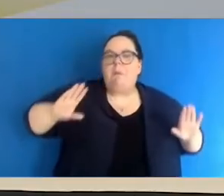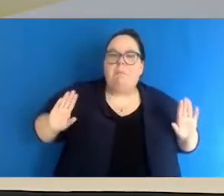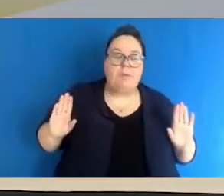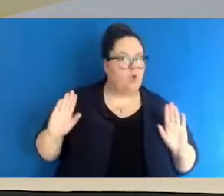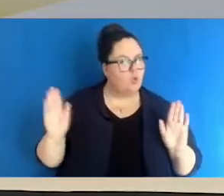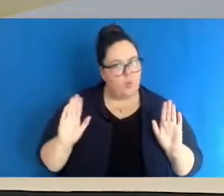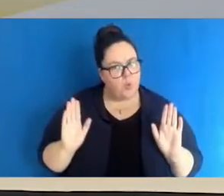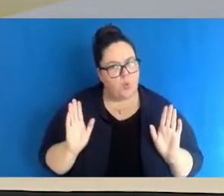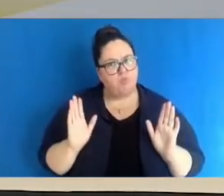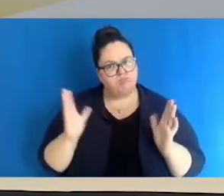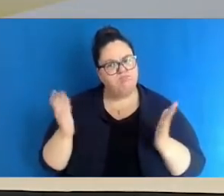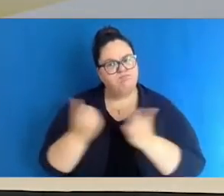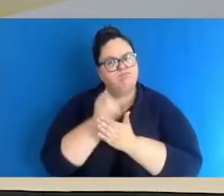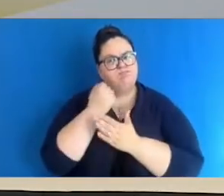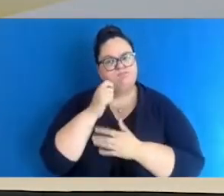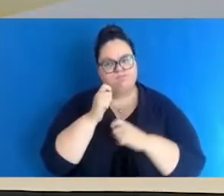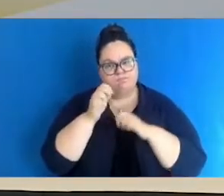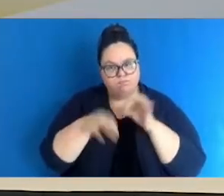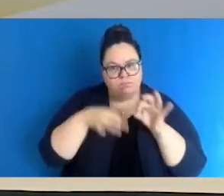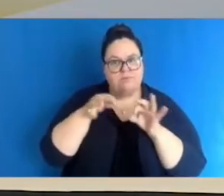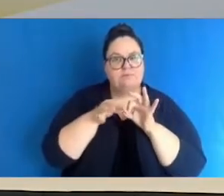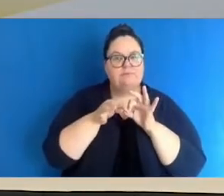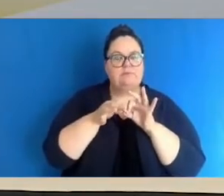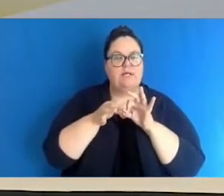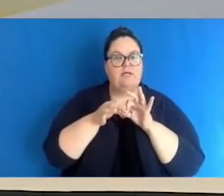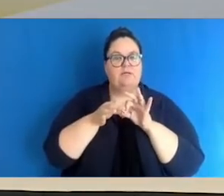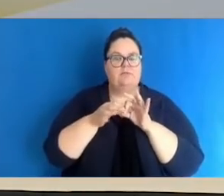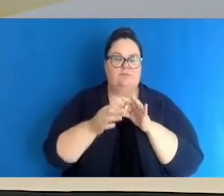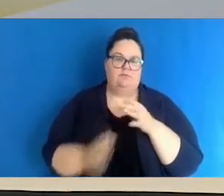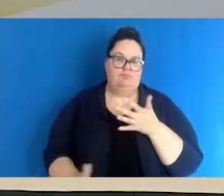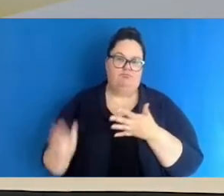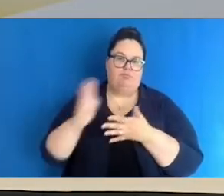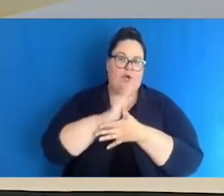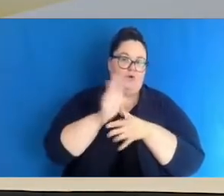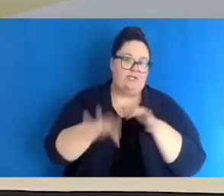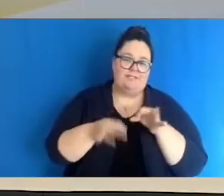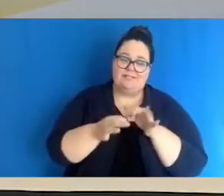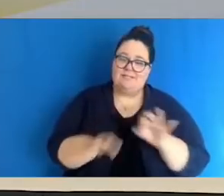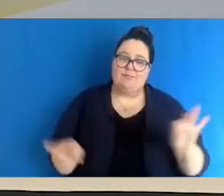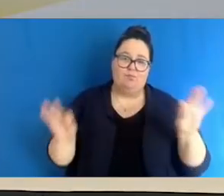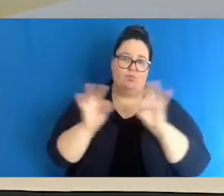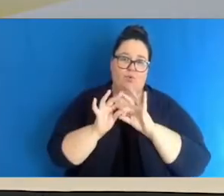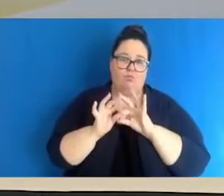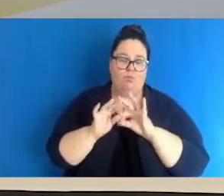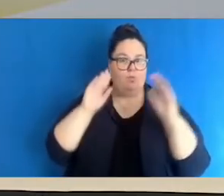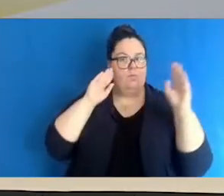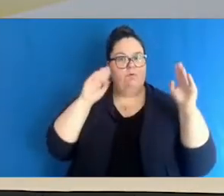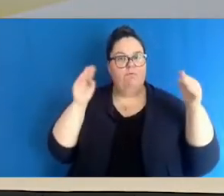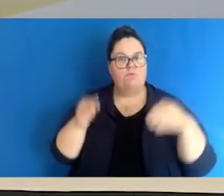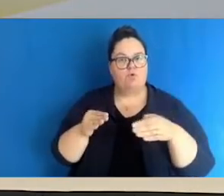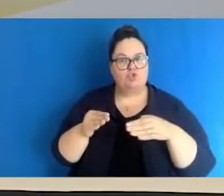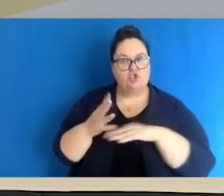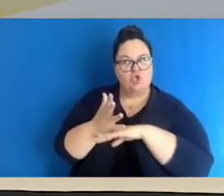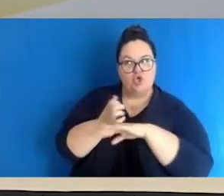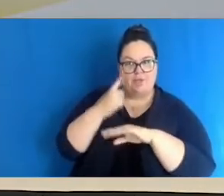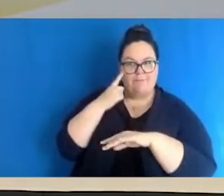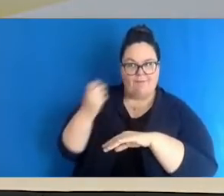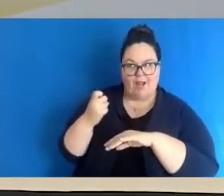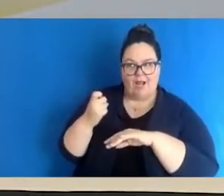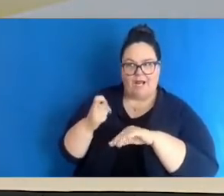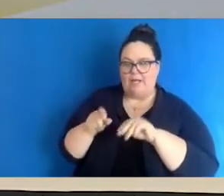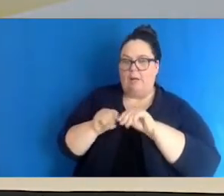testing and contact tracing capacity will remain a priority in the coming months. We will continue to focus on early detection, aiming to